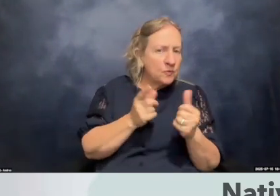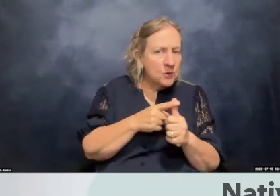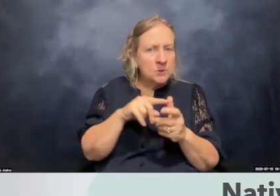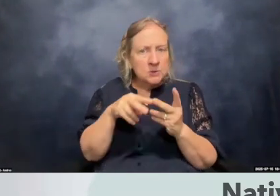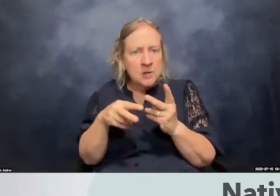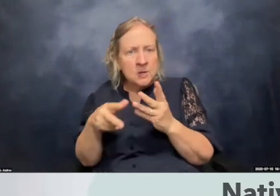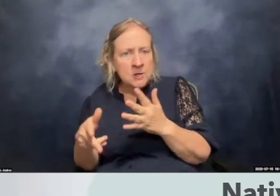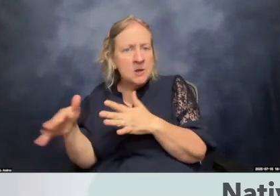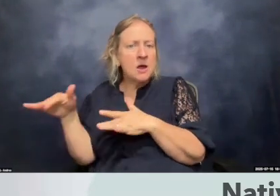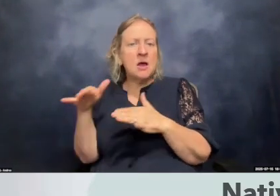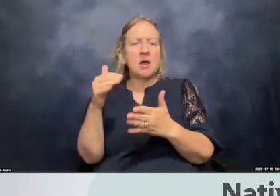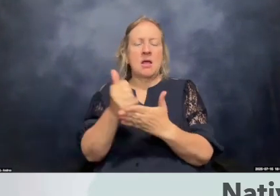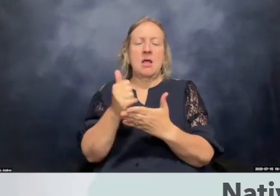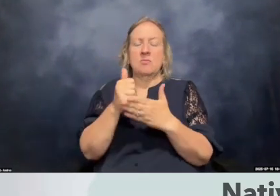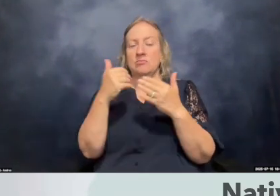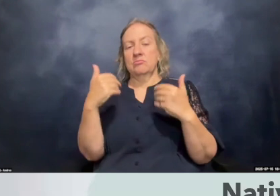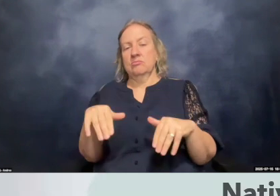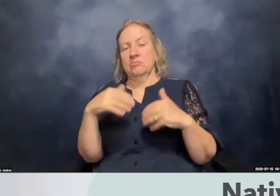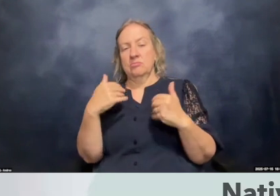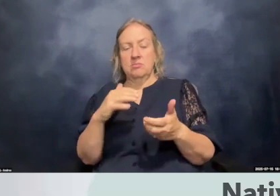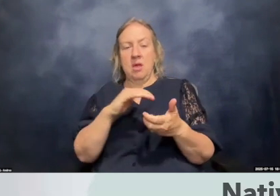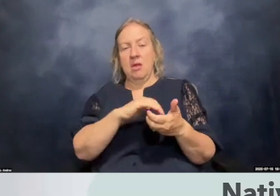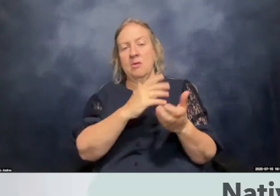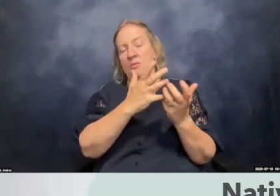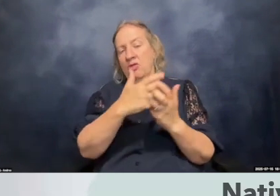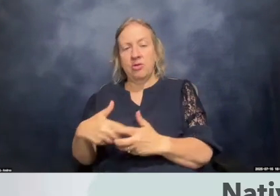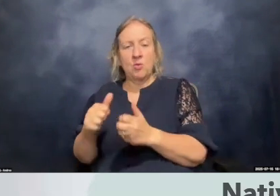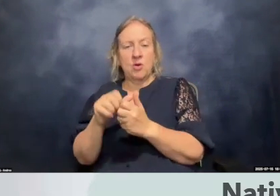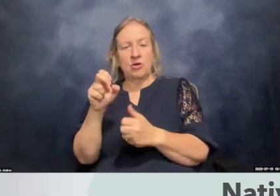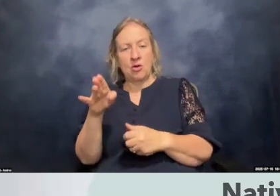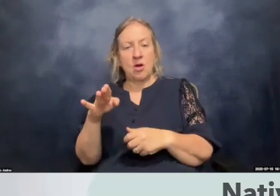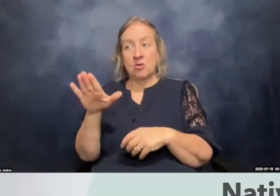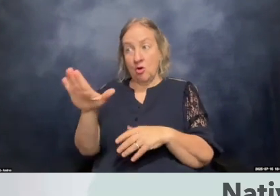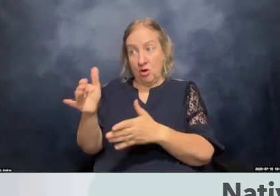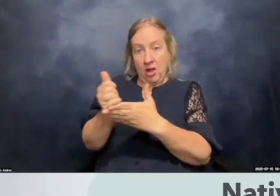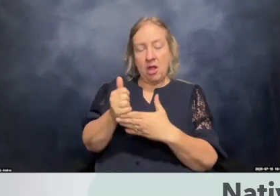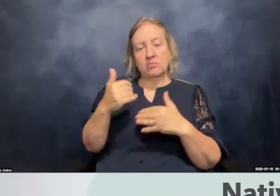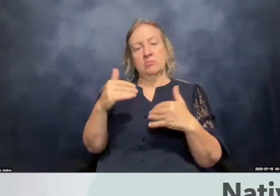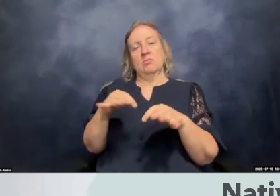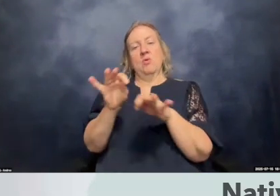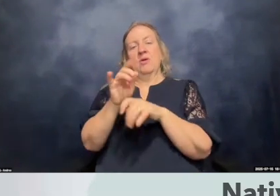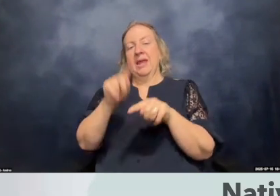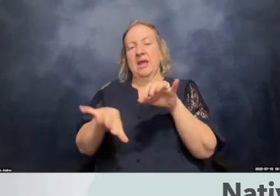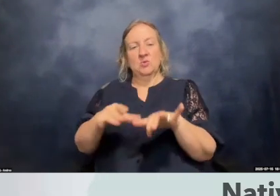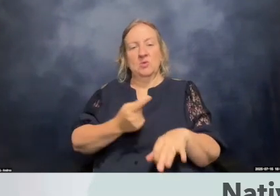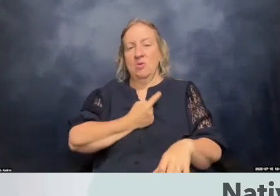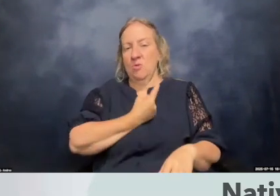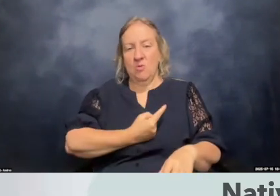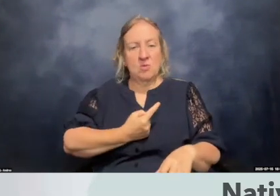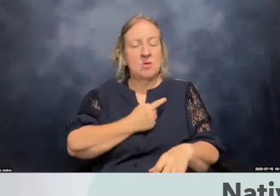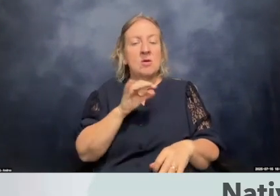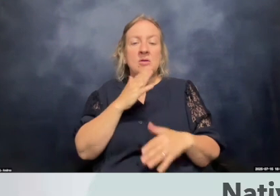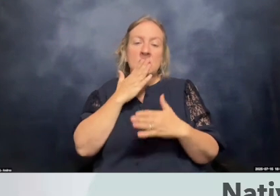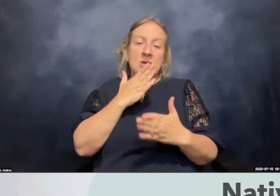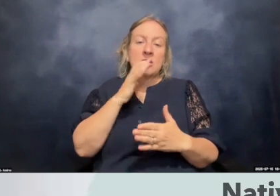with CARB. Jill's contributions were essential, and we couldn't have done it without her. Also, big thanks to the CARB Tribal